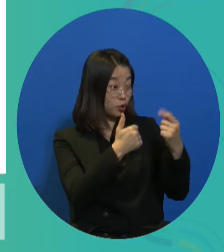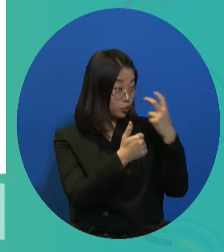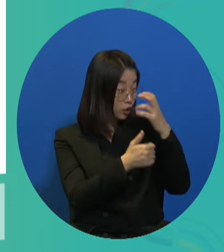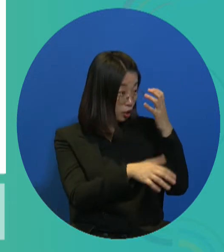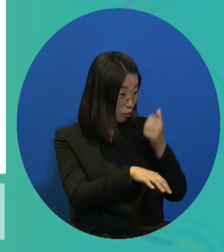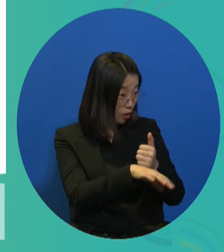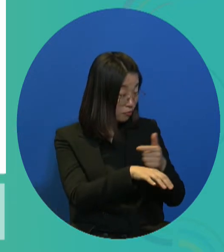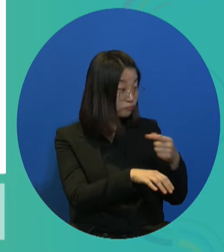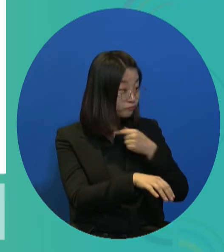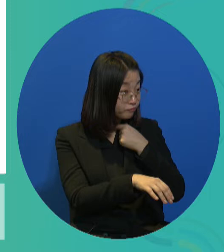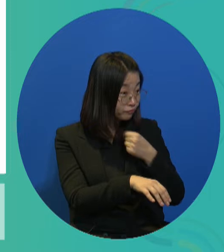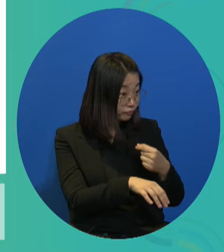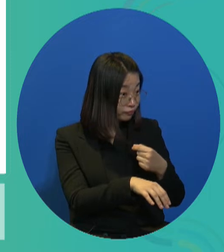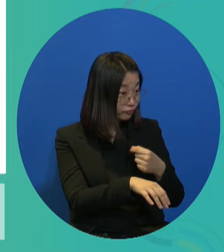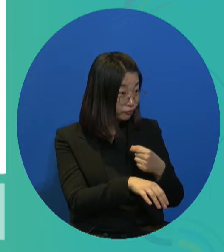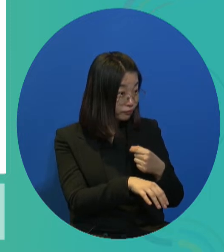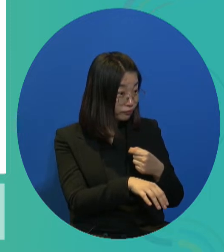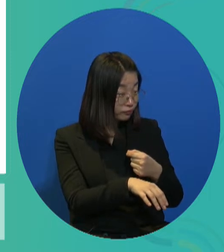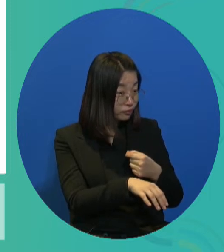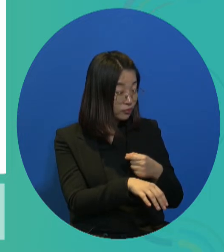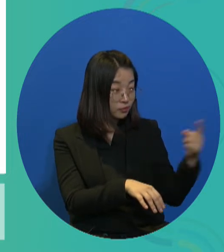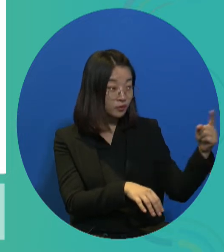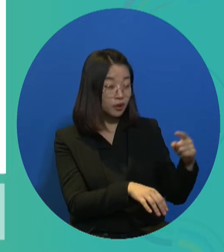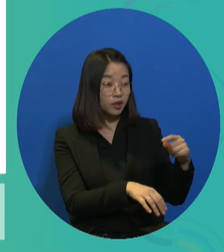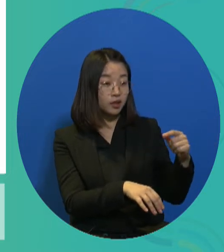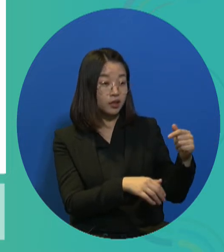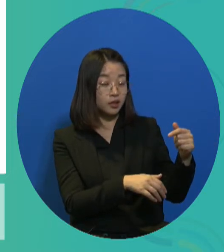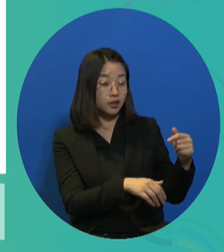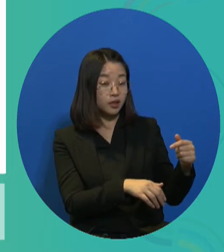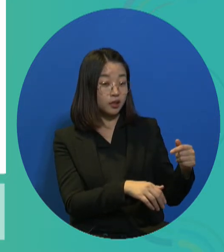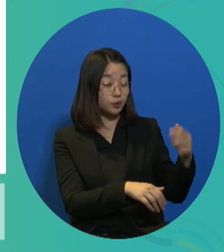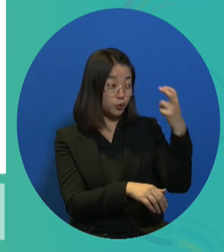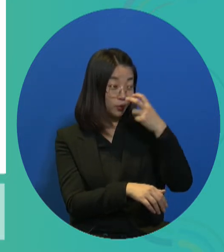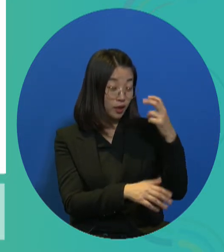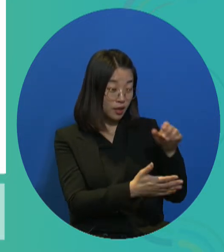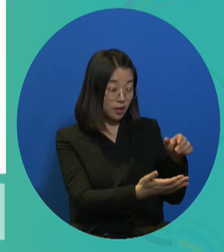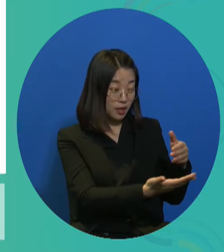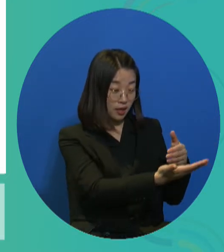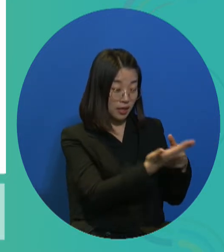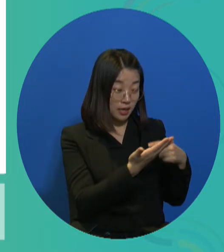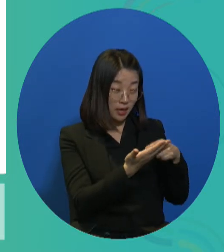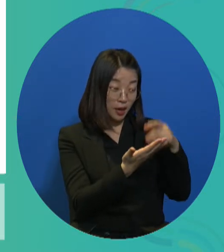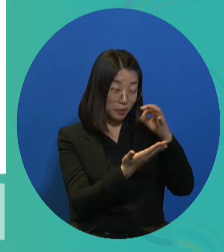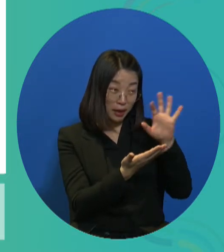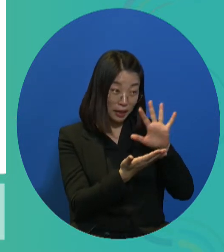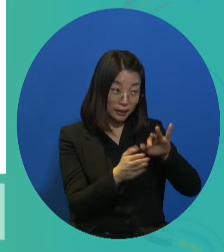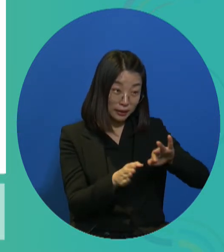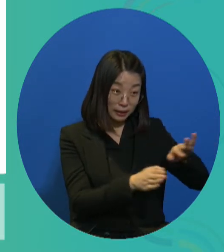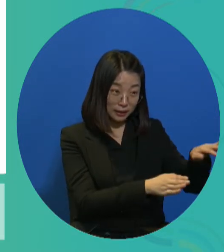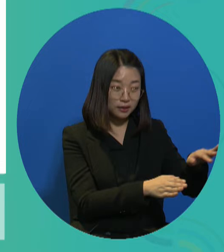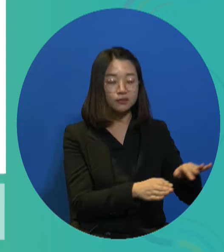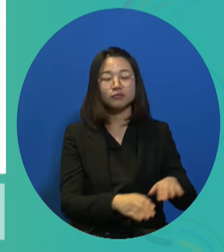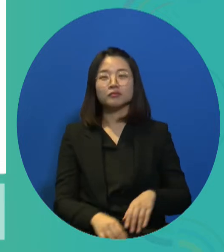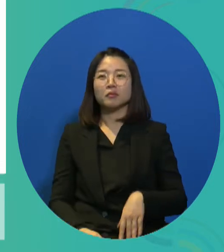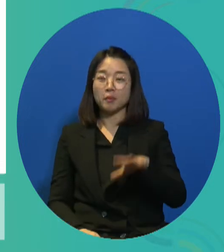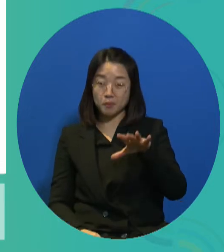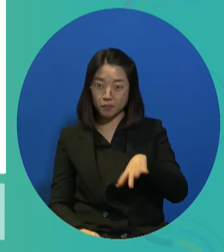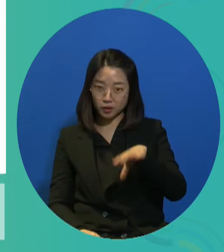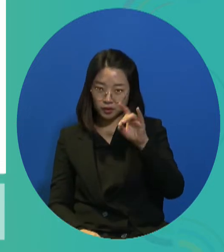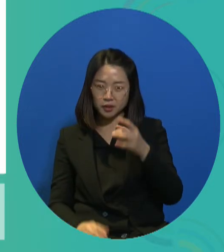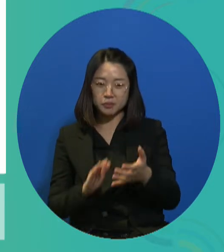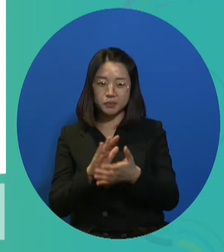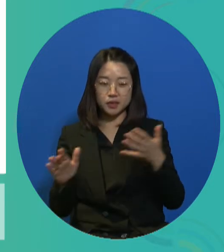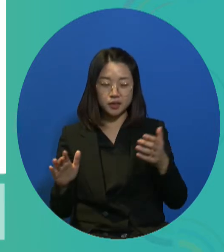to remember that you have international allies and don't be frightened to ask for solidarity. We are very